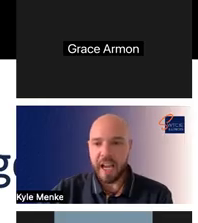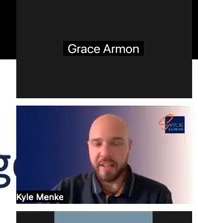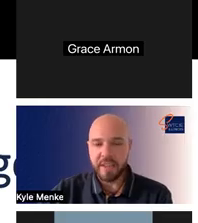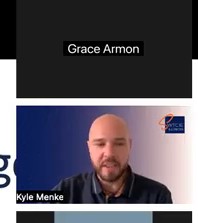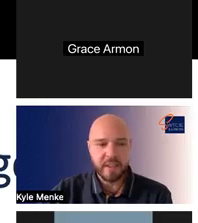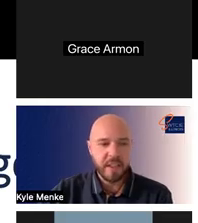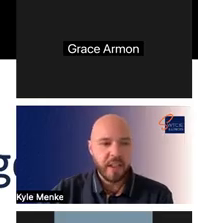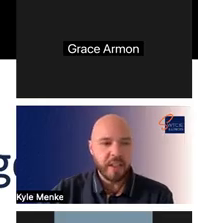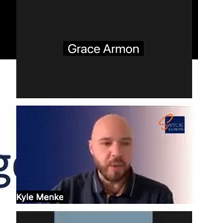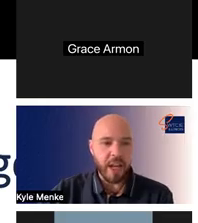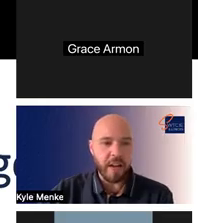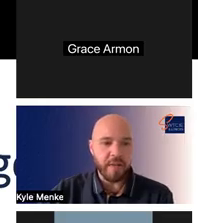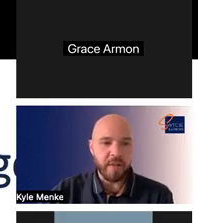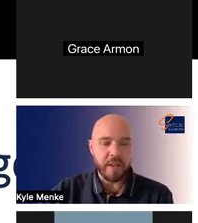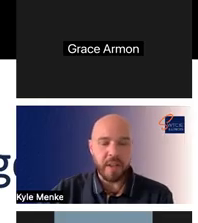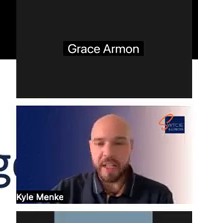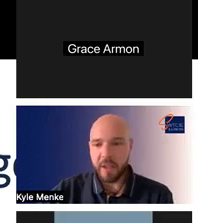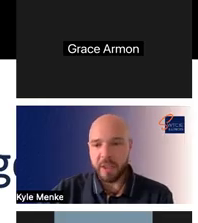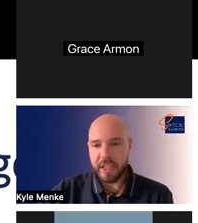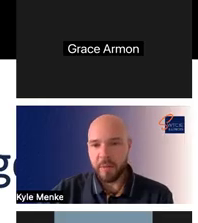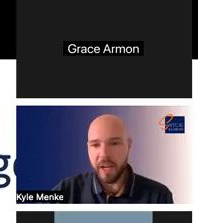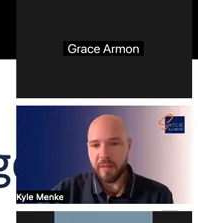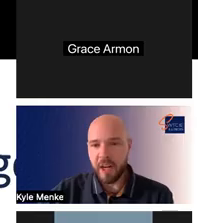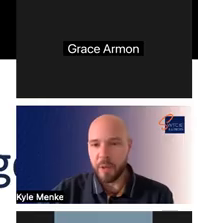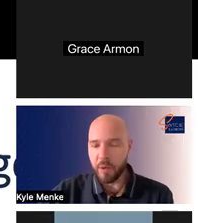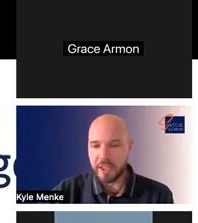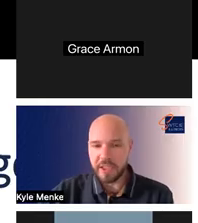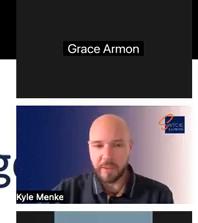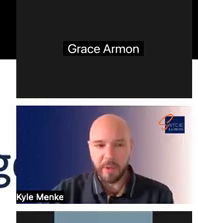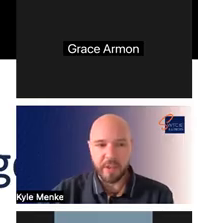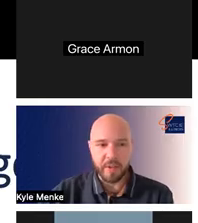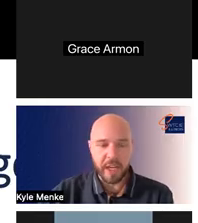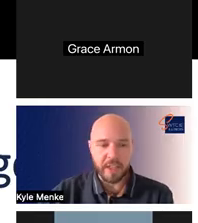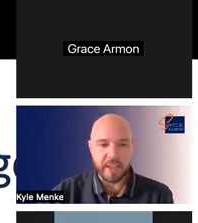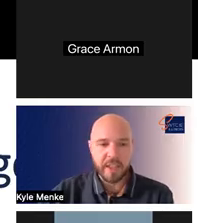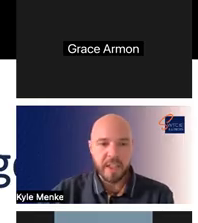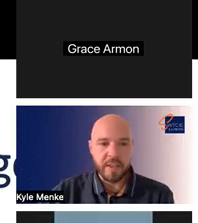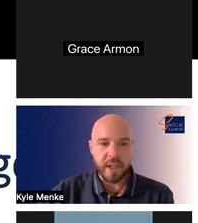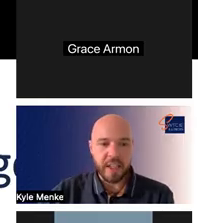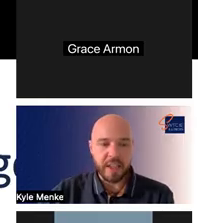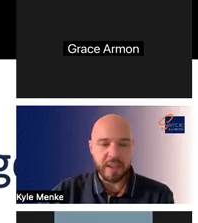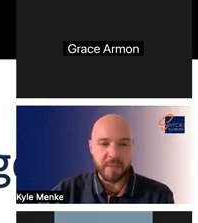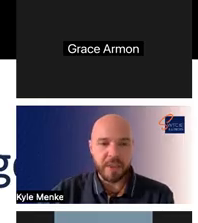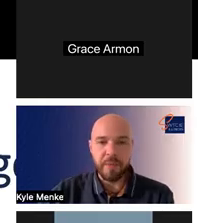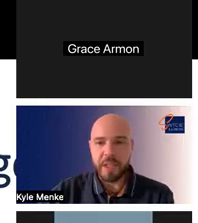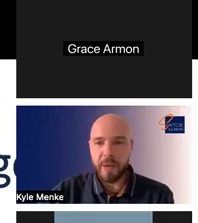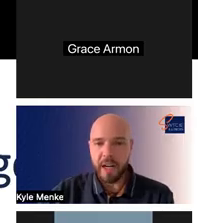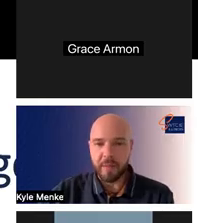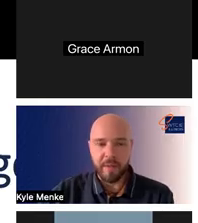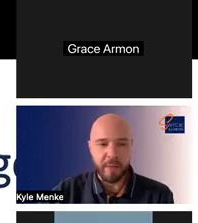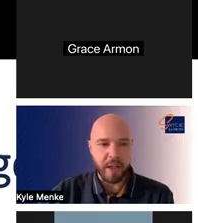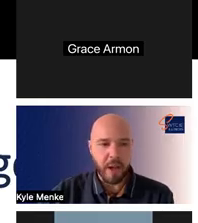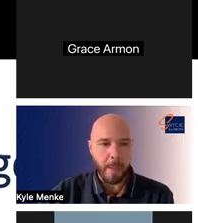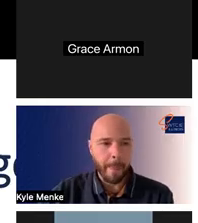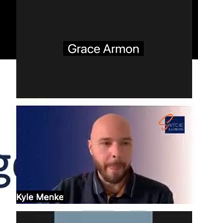SWTCIE lives. So we have, again, with Slido, we have a couple questions that we want to utilize to try to get some feedback